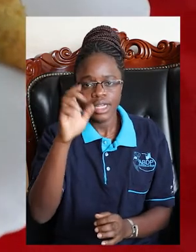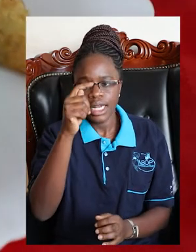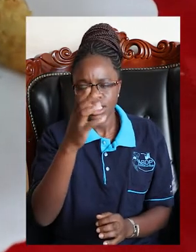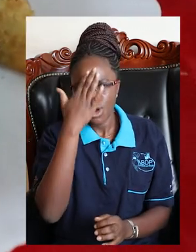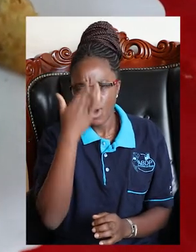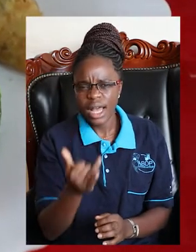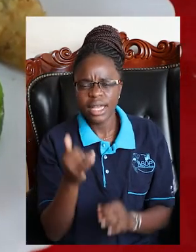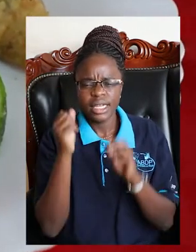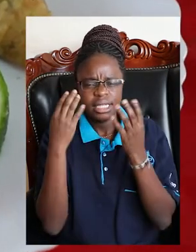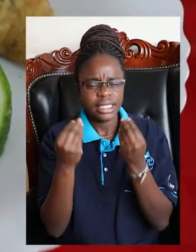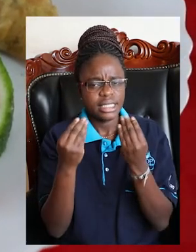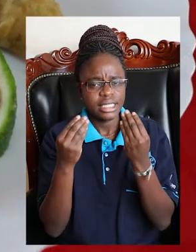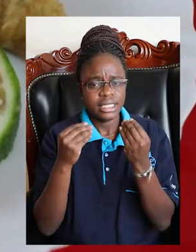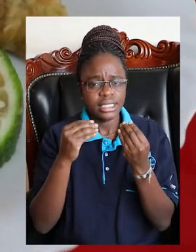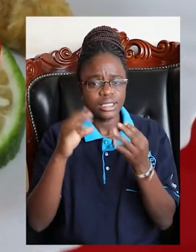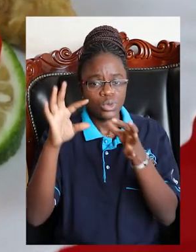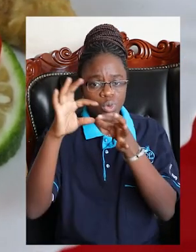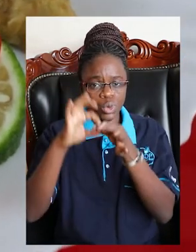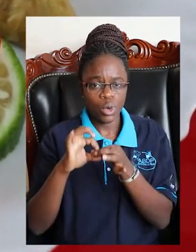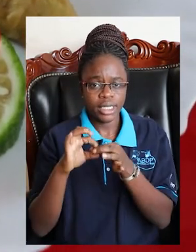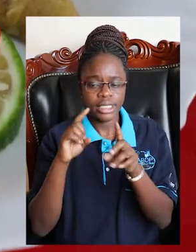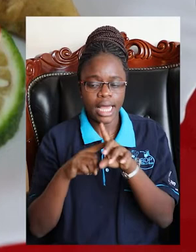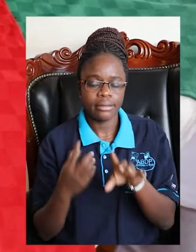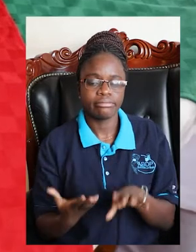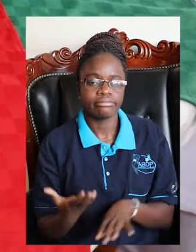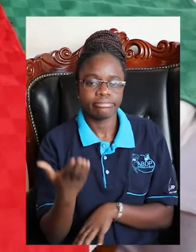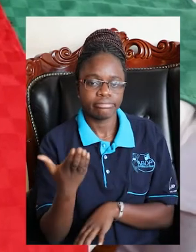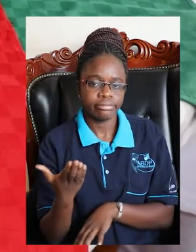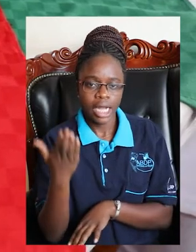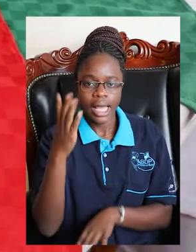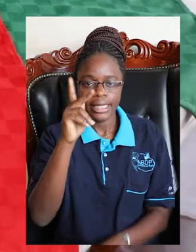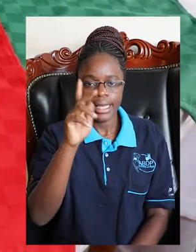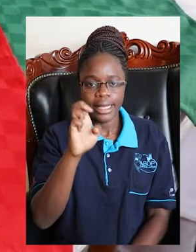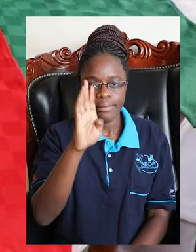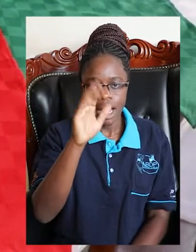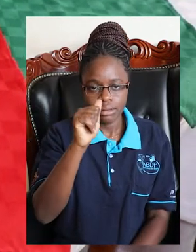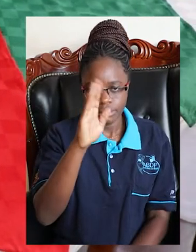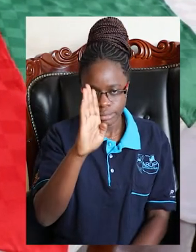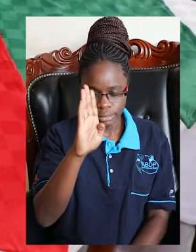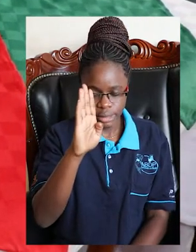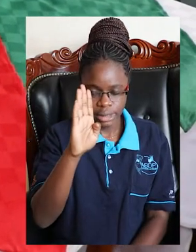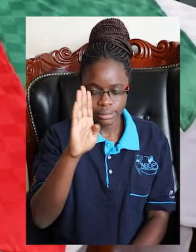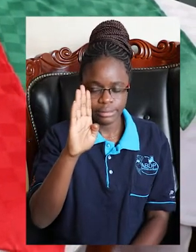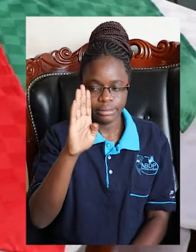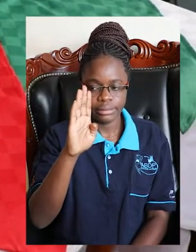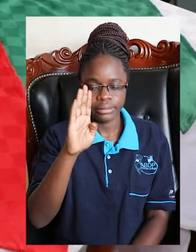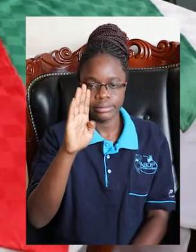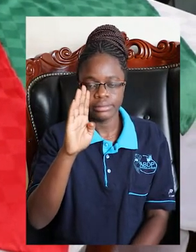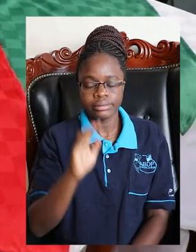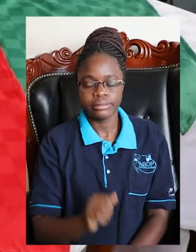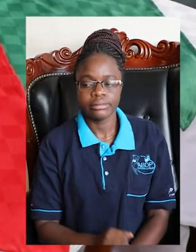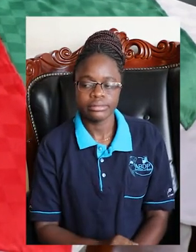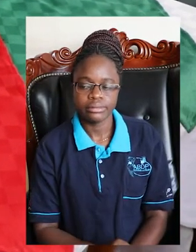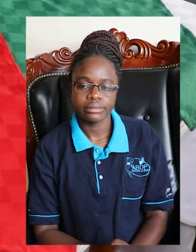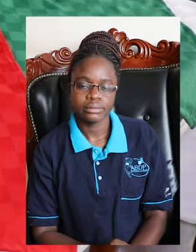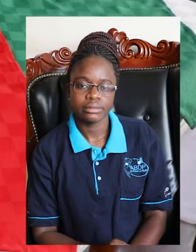using the fillet because it's easier to incorporate when you are frying. The fish arrowroot kebabs, which we've made with a